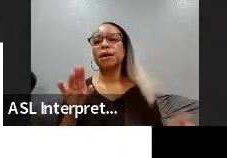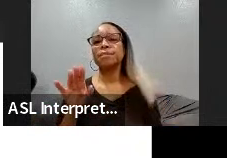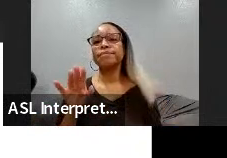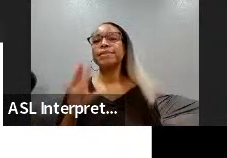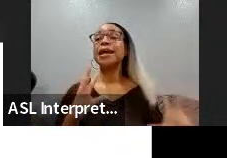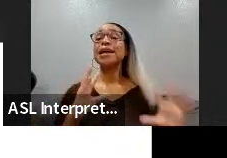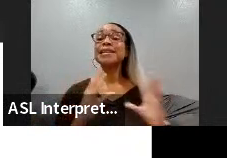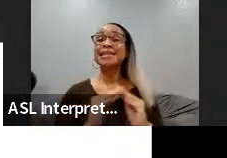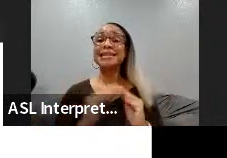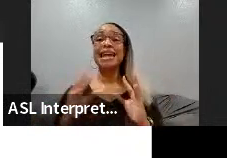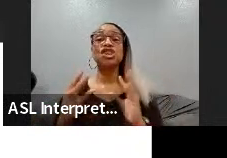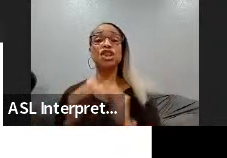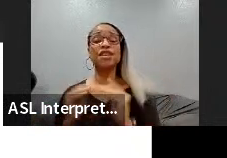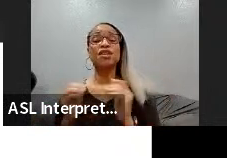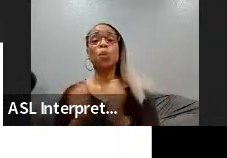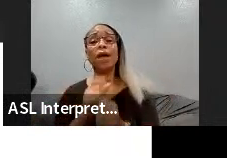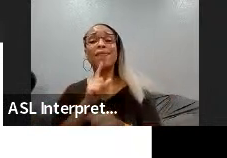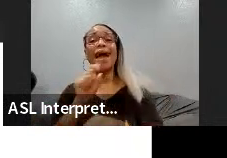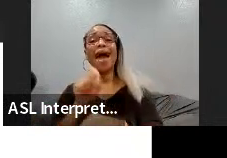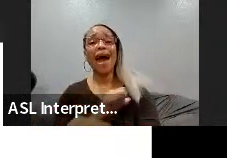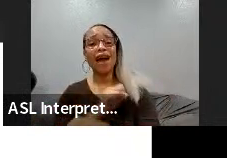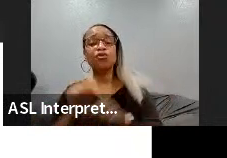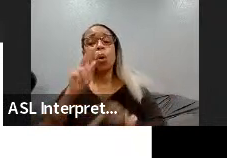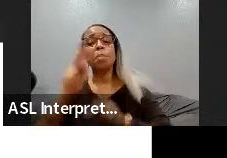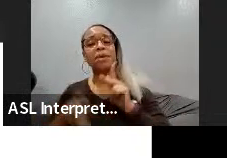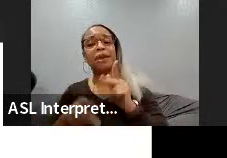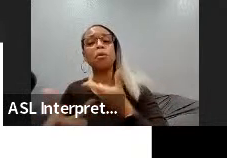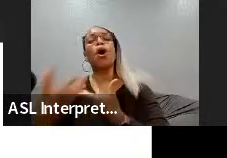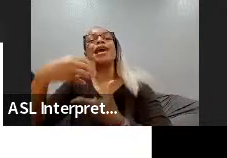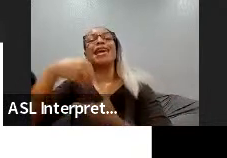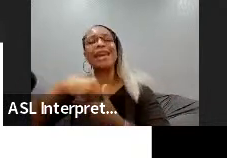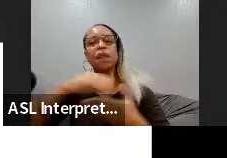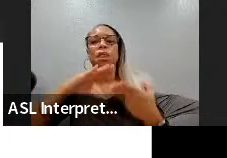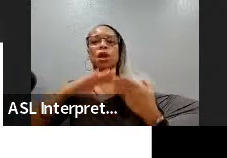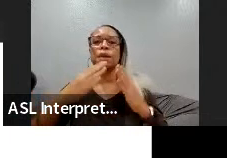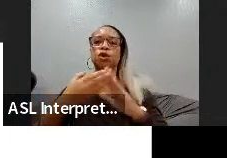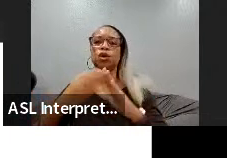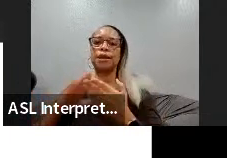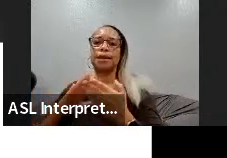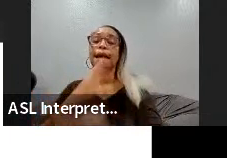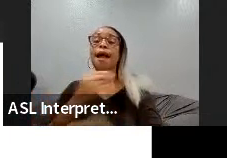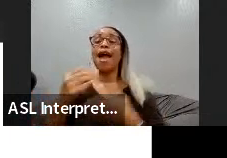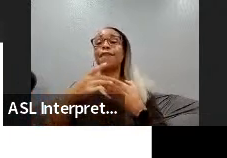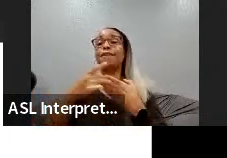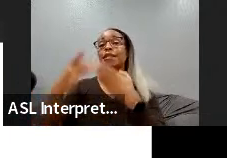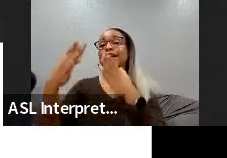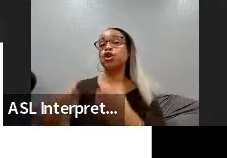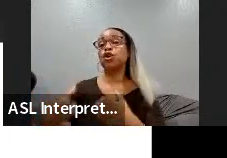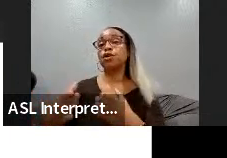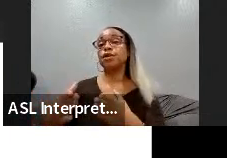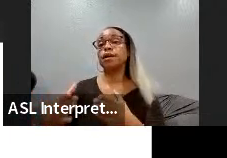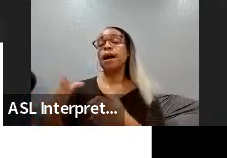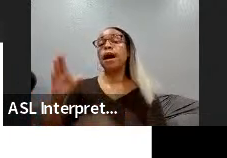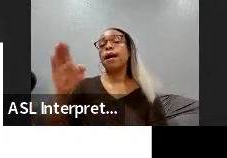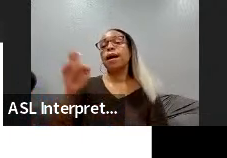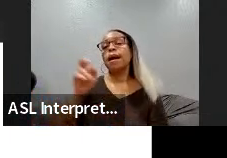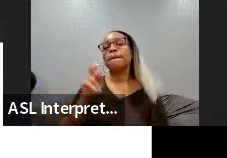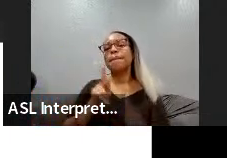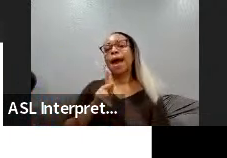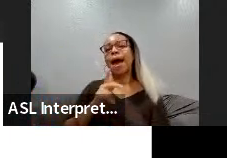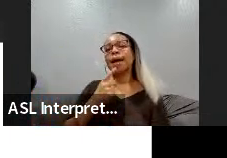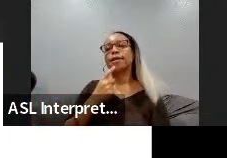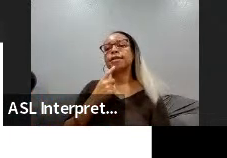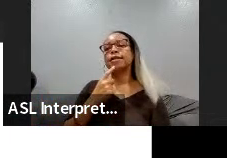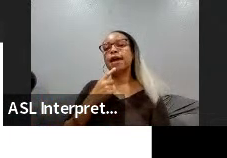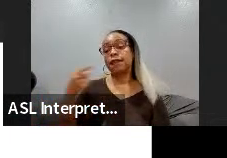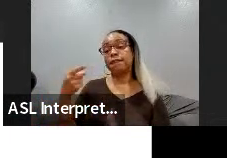sessions with actual people within the community, and then having the community leaders come back and say, this is something that would be very,